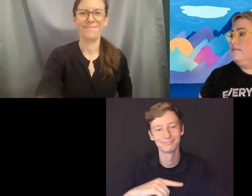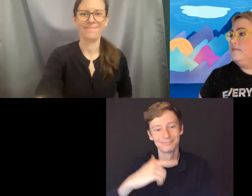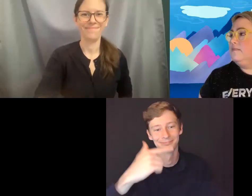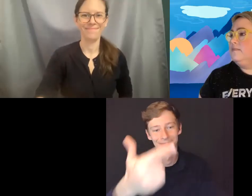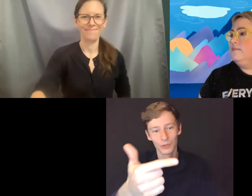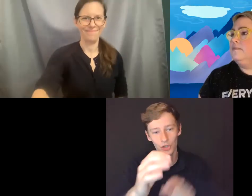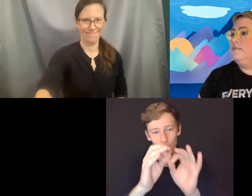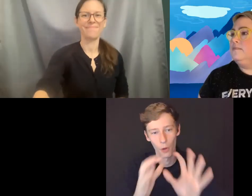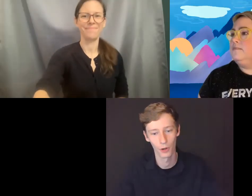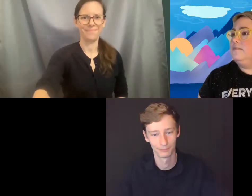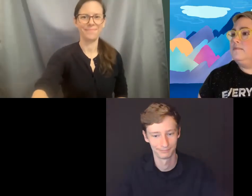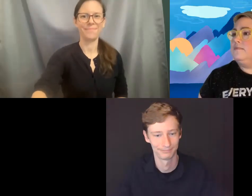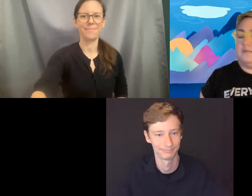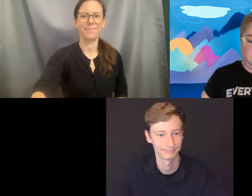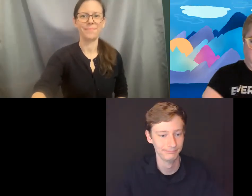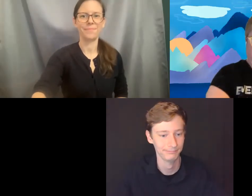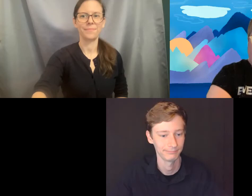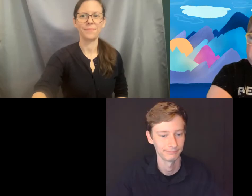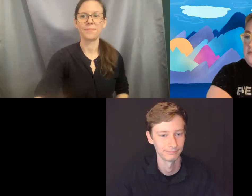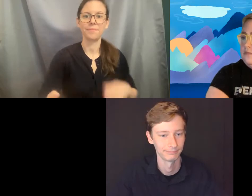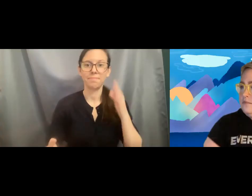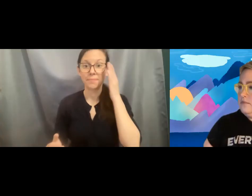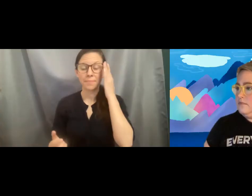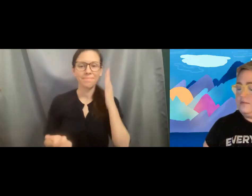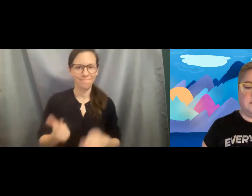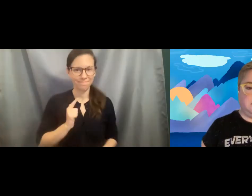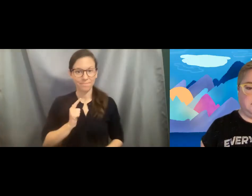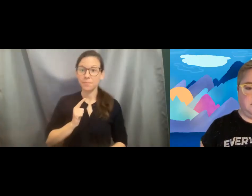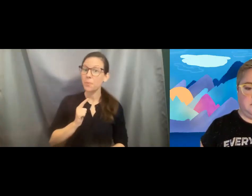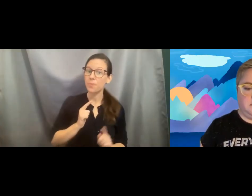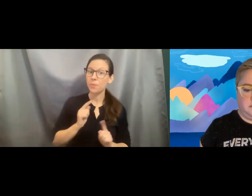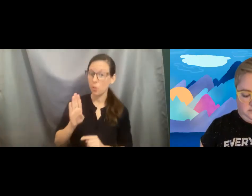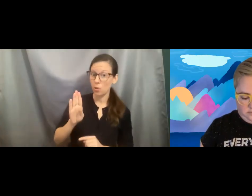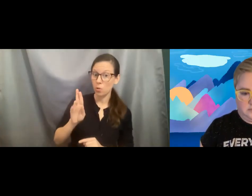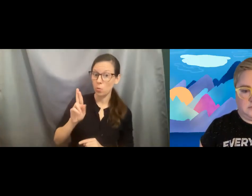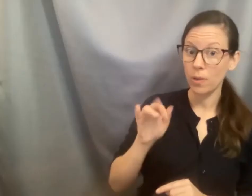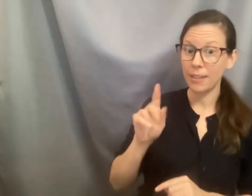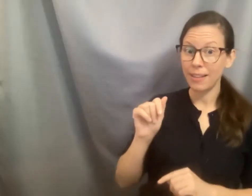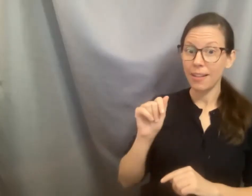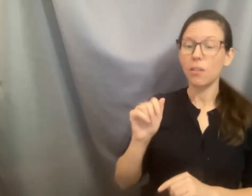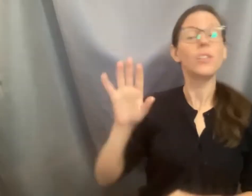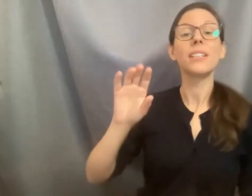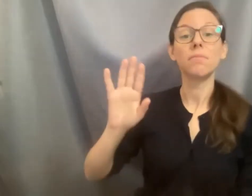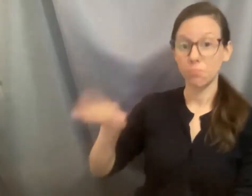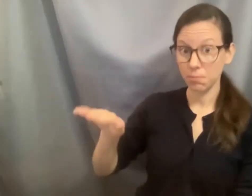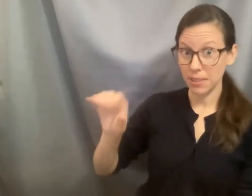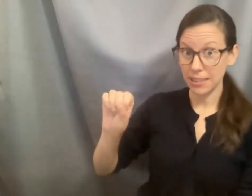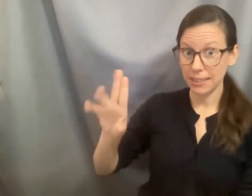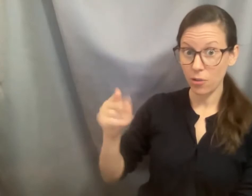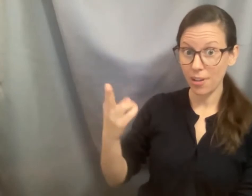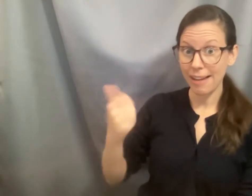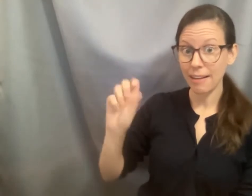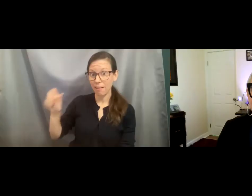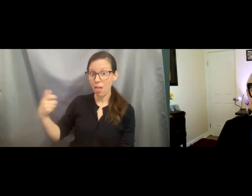Thank you. Sarah, did you have any other volunteer needs you'd like to identify for Hampton Roads? We have about the same needs